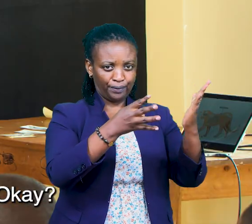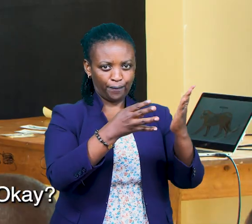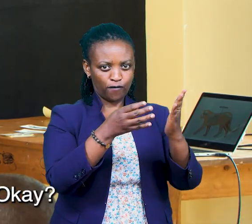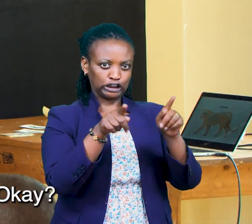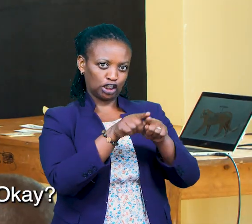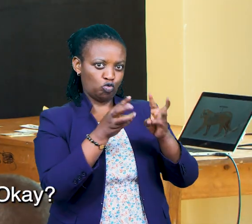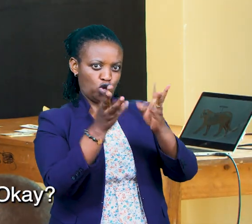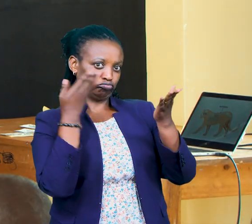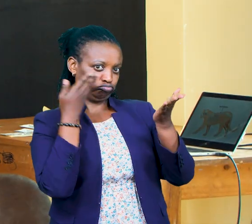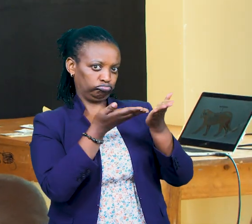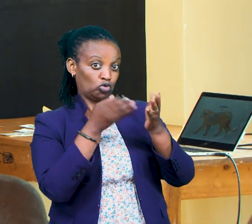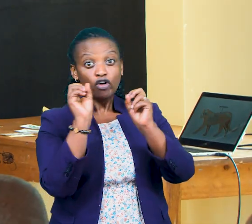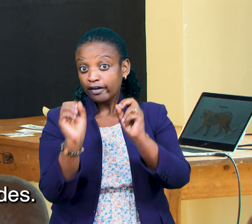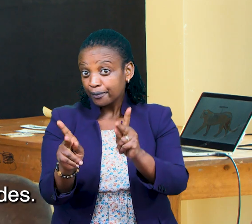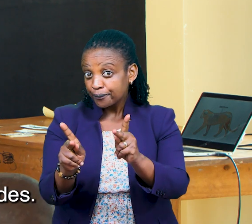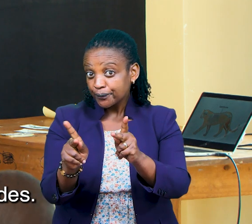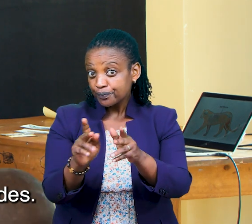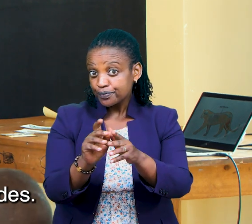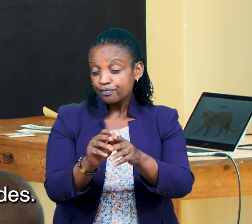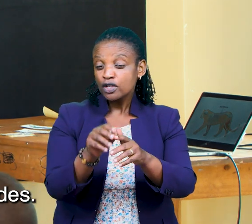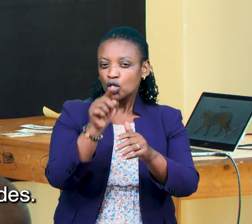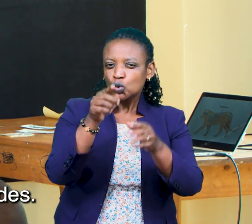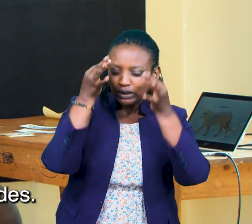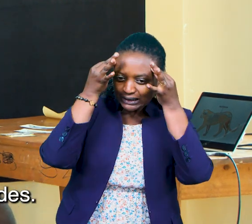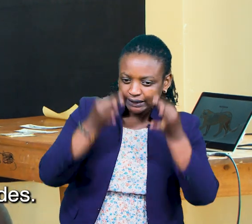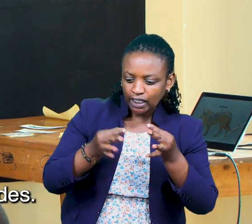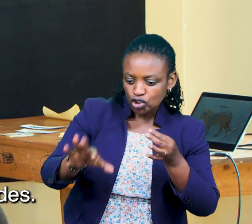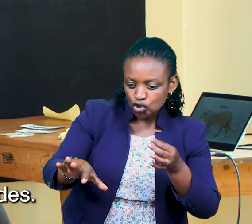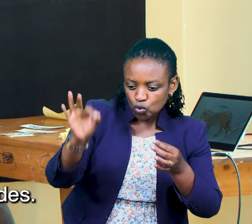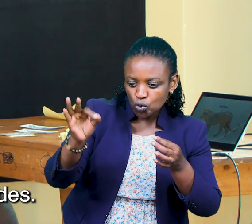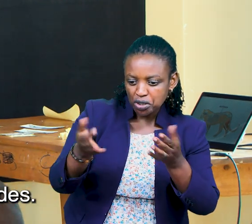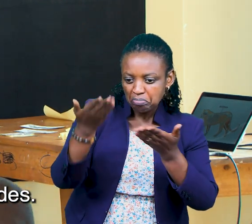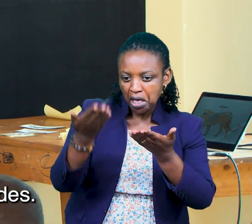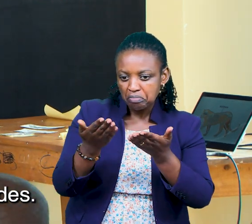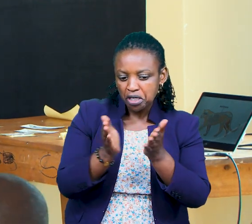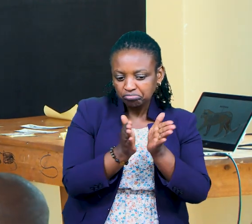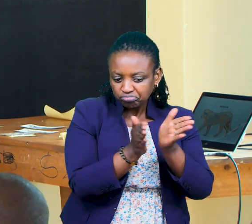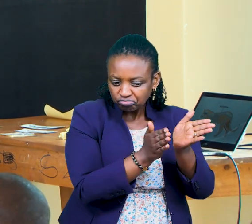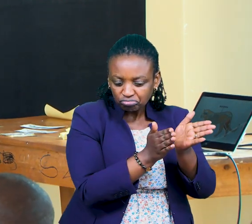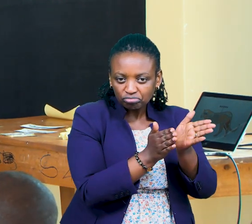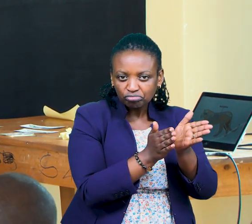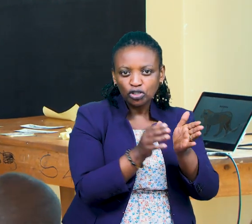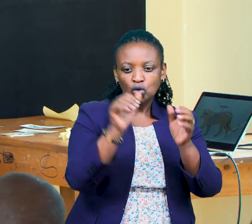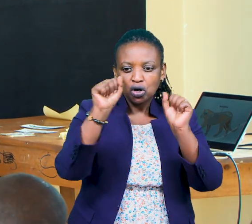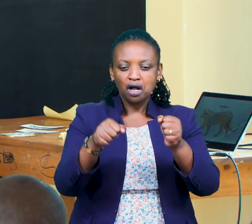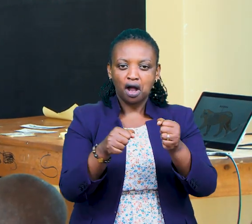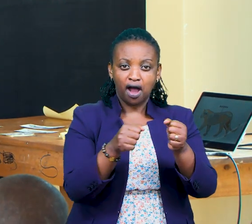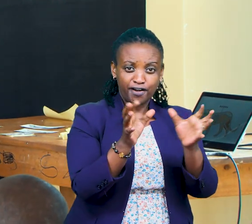form, okay? So you decide to choose either of the sides. You can put